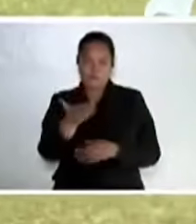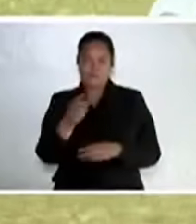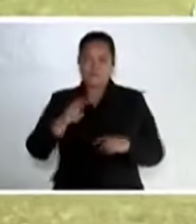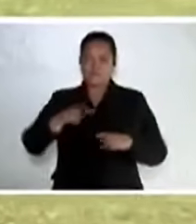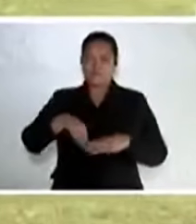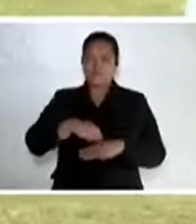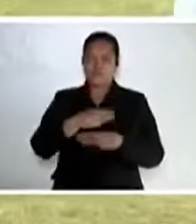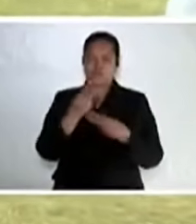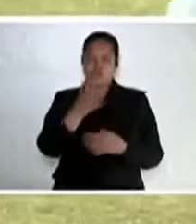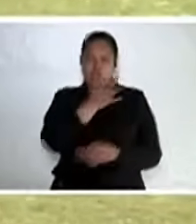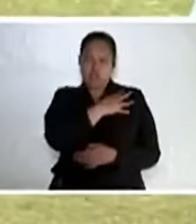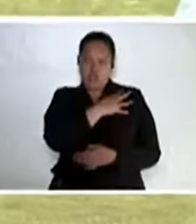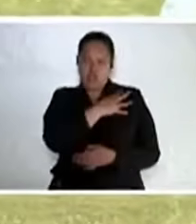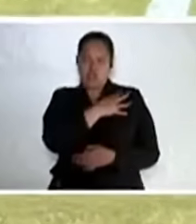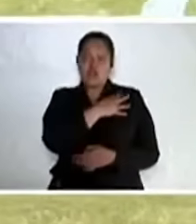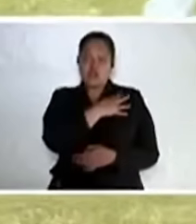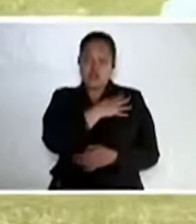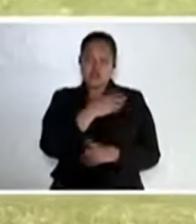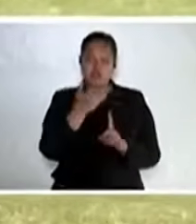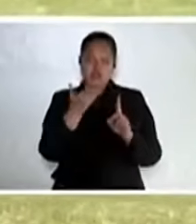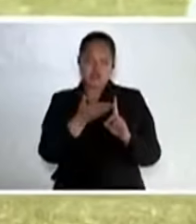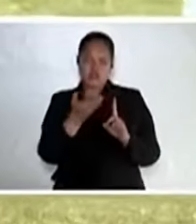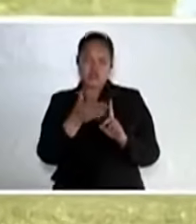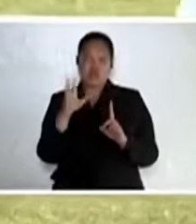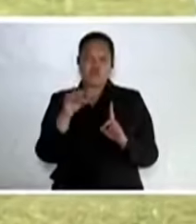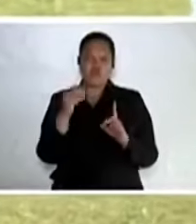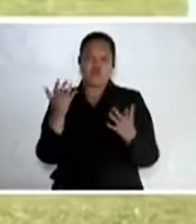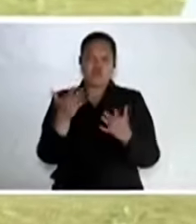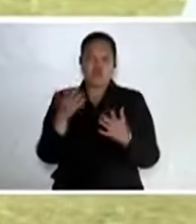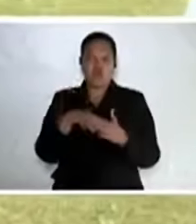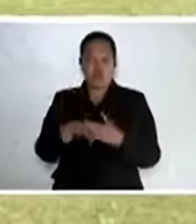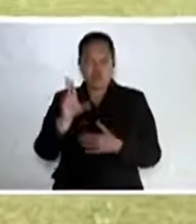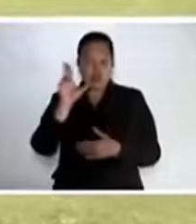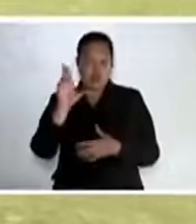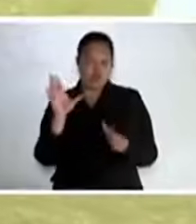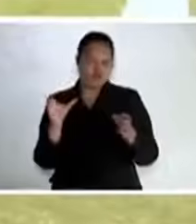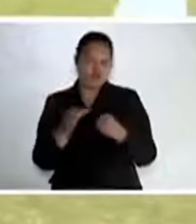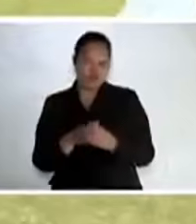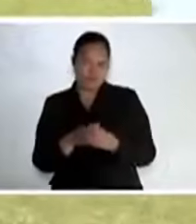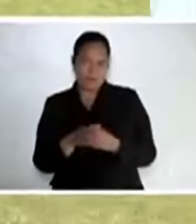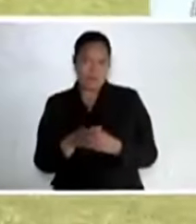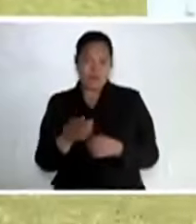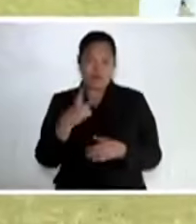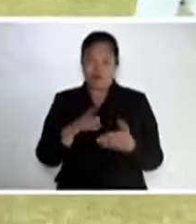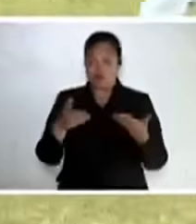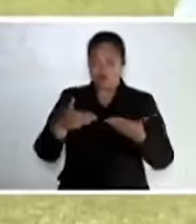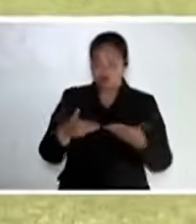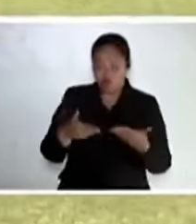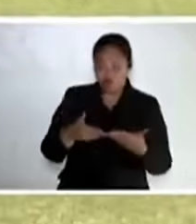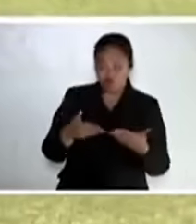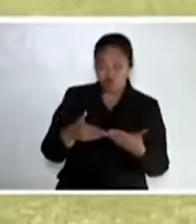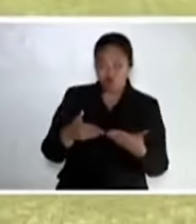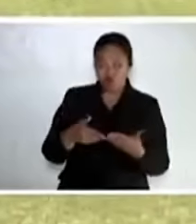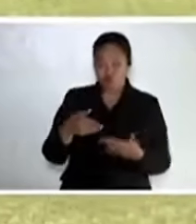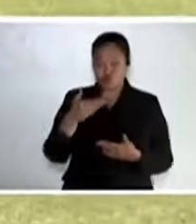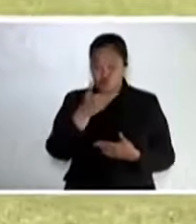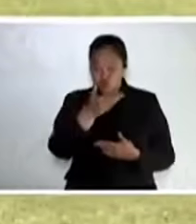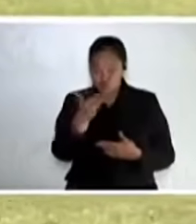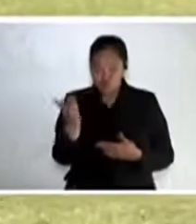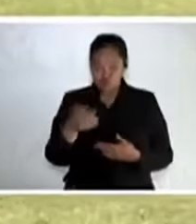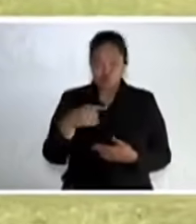Mafi Kolinisau from Namukailau in Kambara in the Lau group. And introducing to